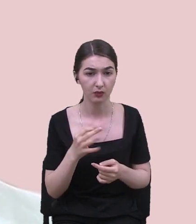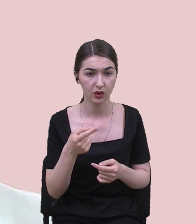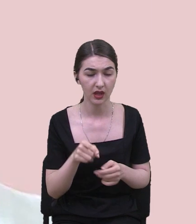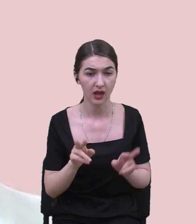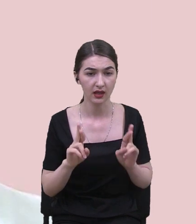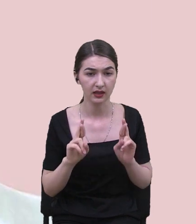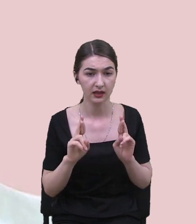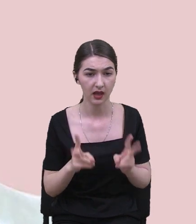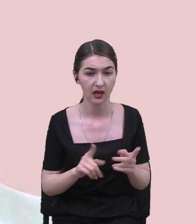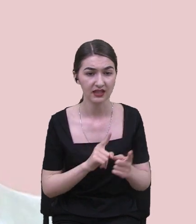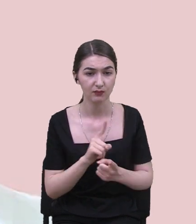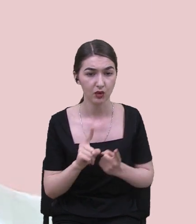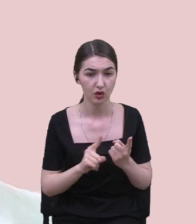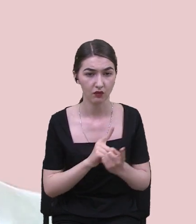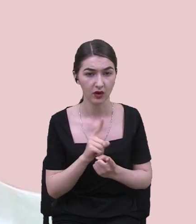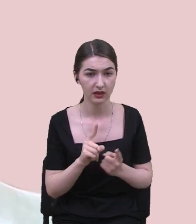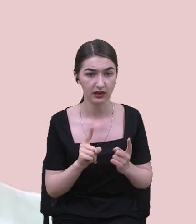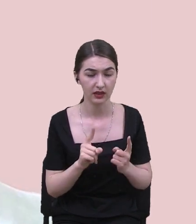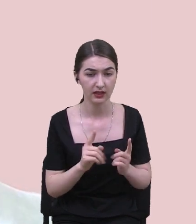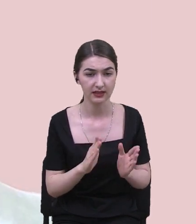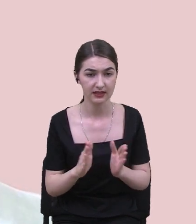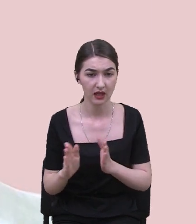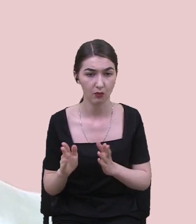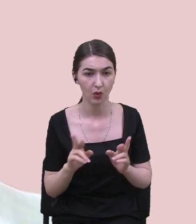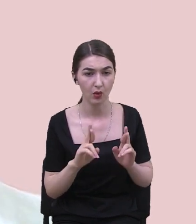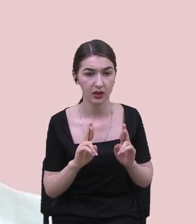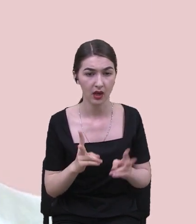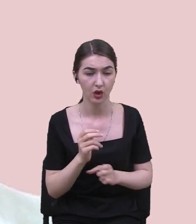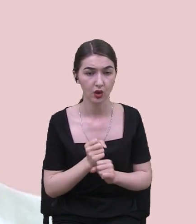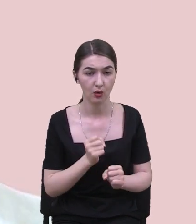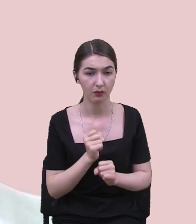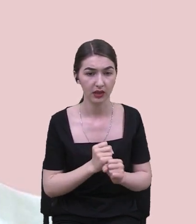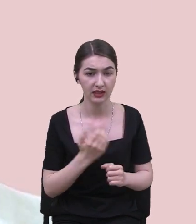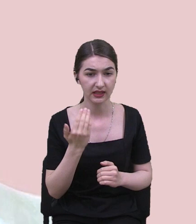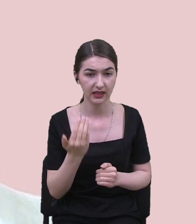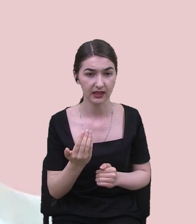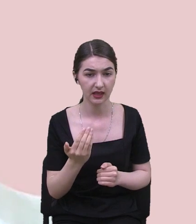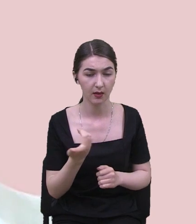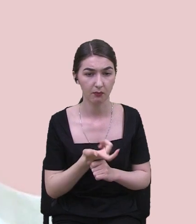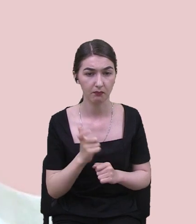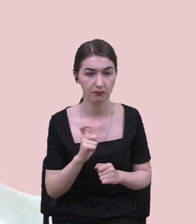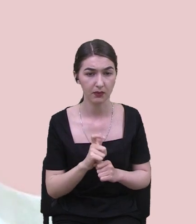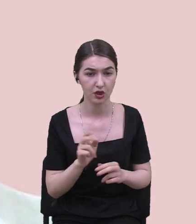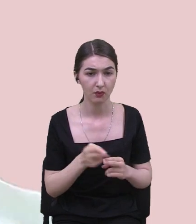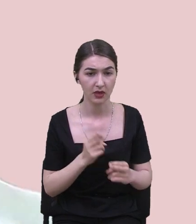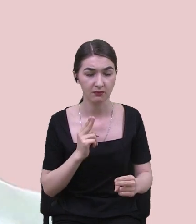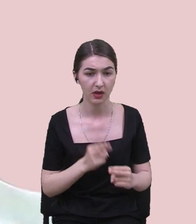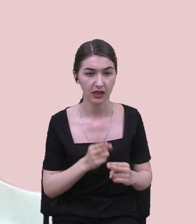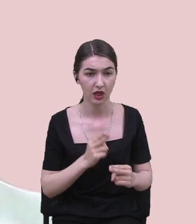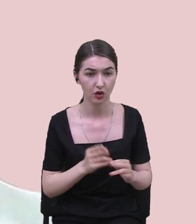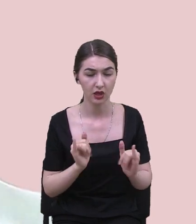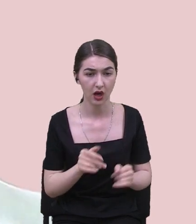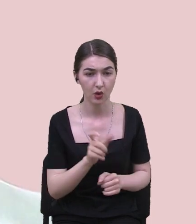barrier-free for people who receive disability as a consequence of